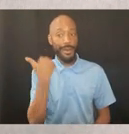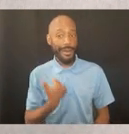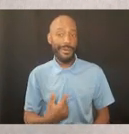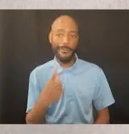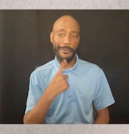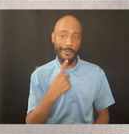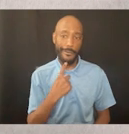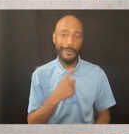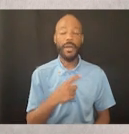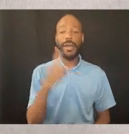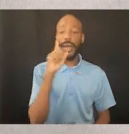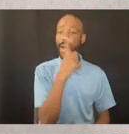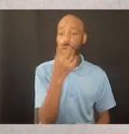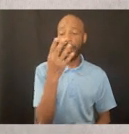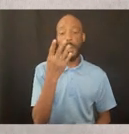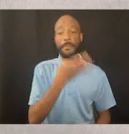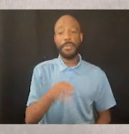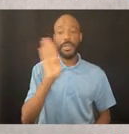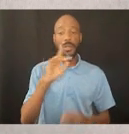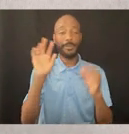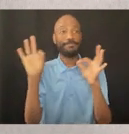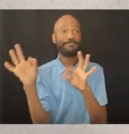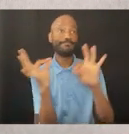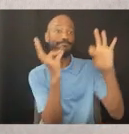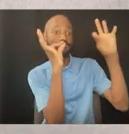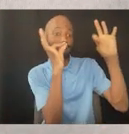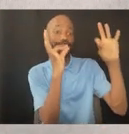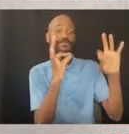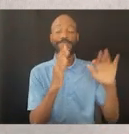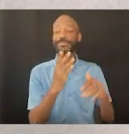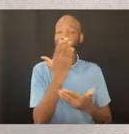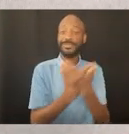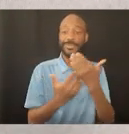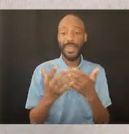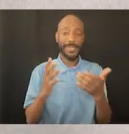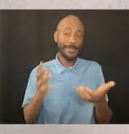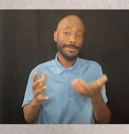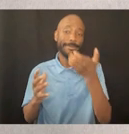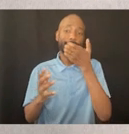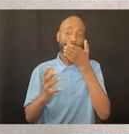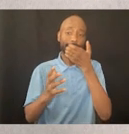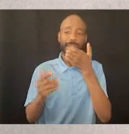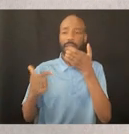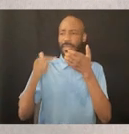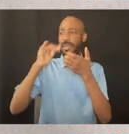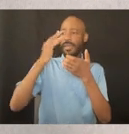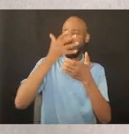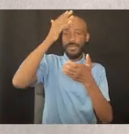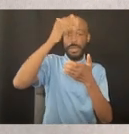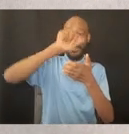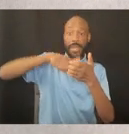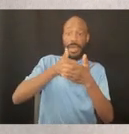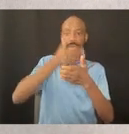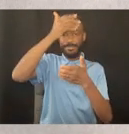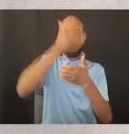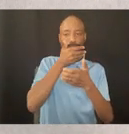Her blue eyes look upward, and her hands, with golden fingertips, hold a gilded mask covered in tack nails to her face.